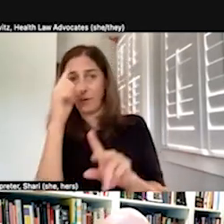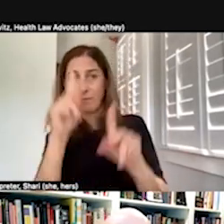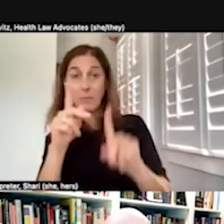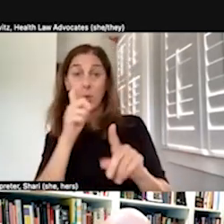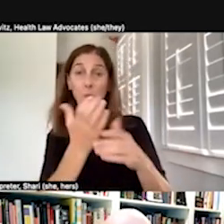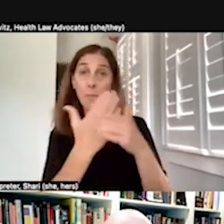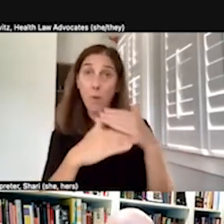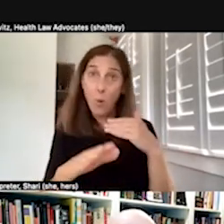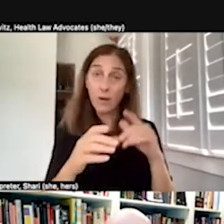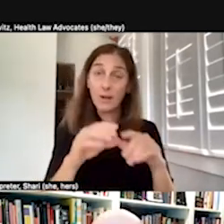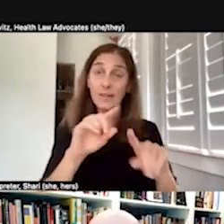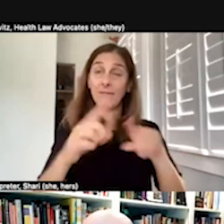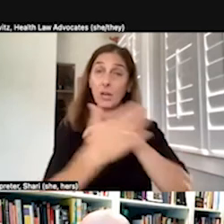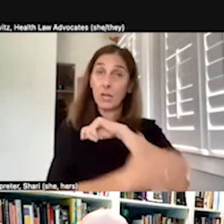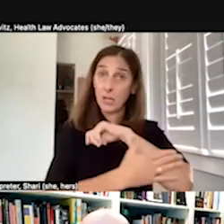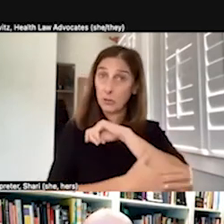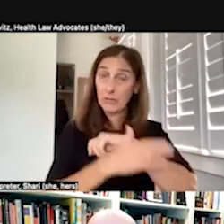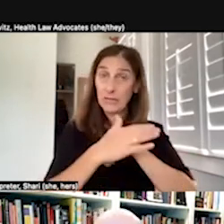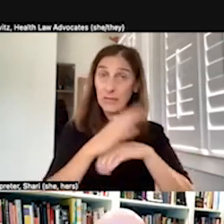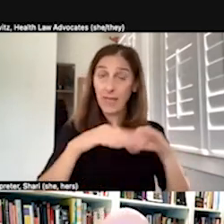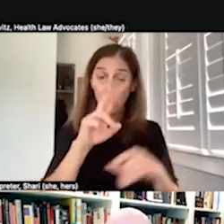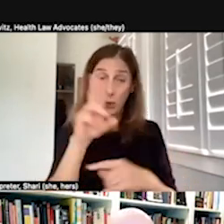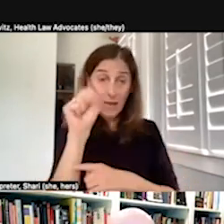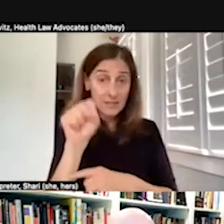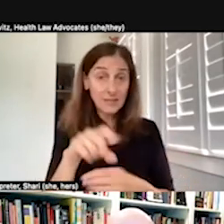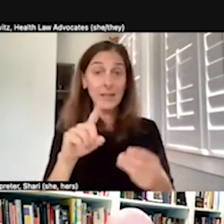and folks who are currently in the military or veterans,